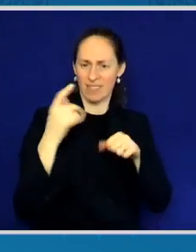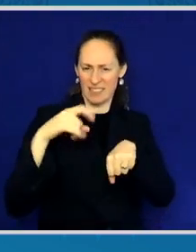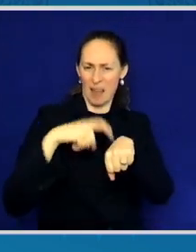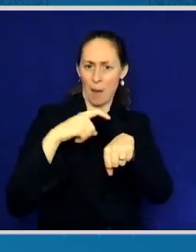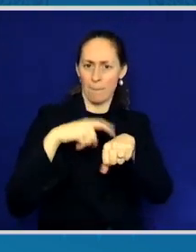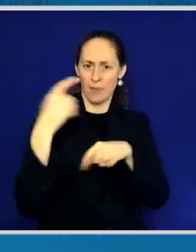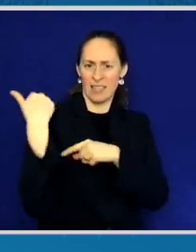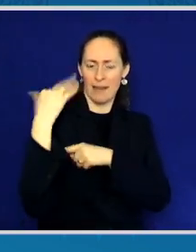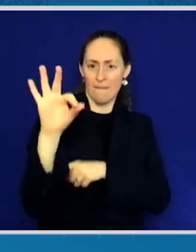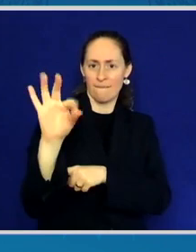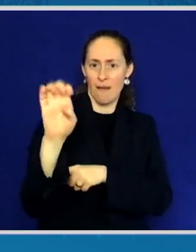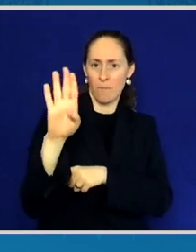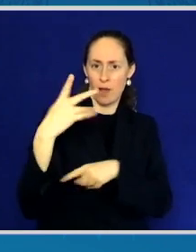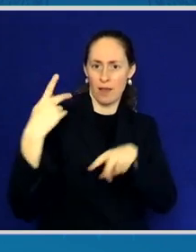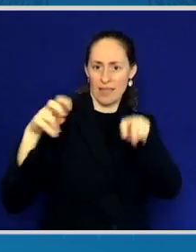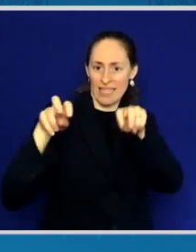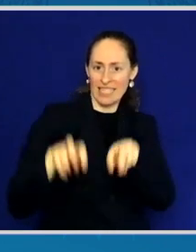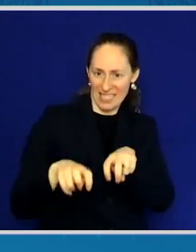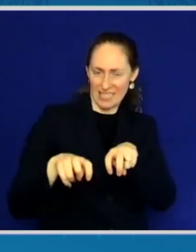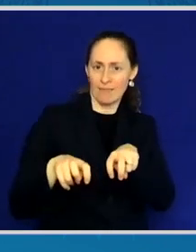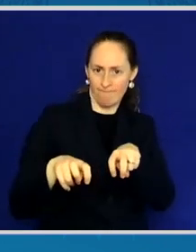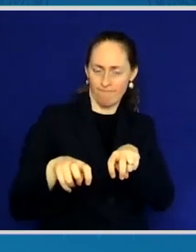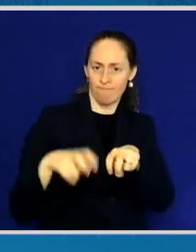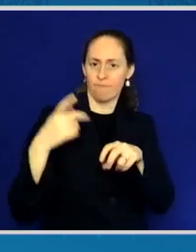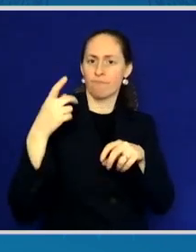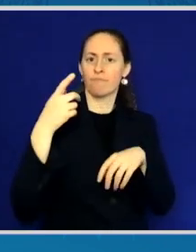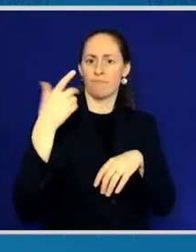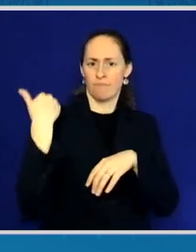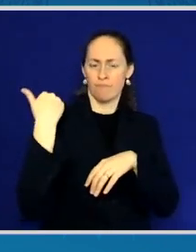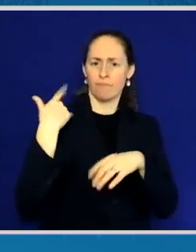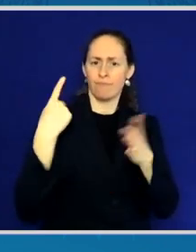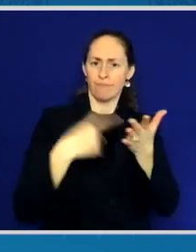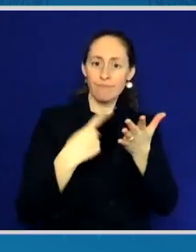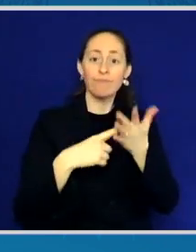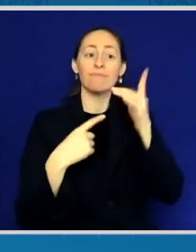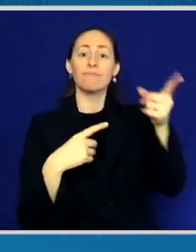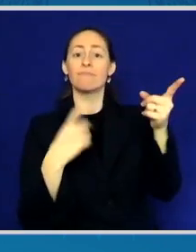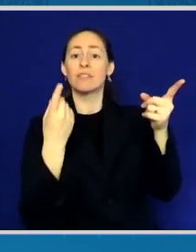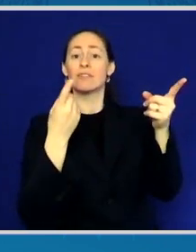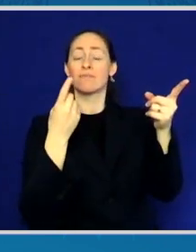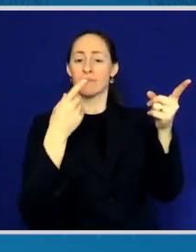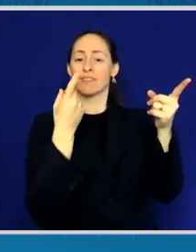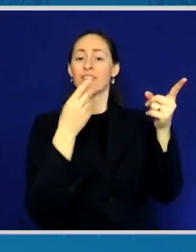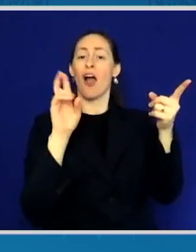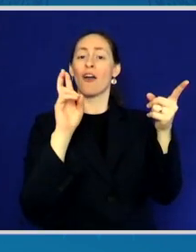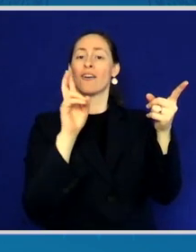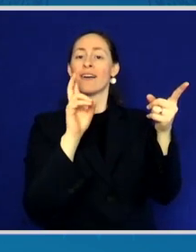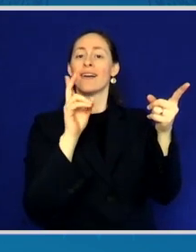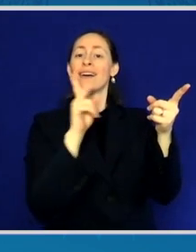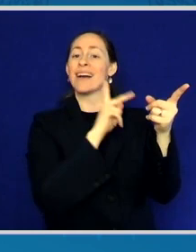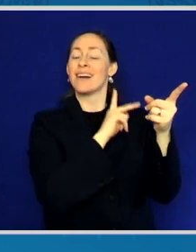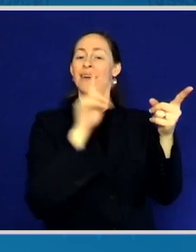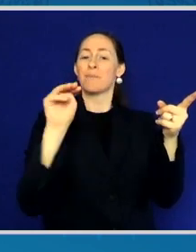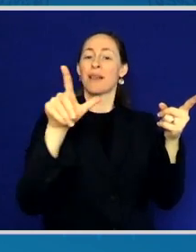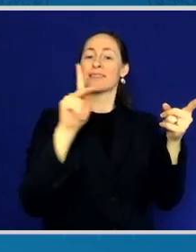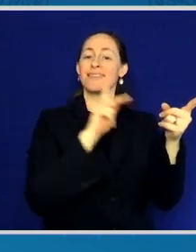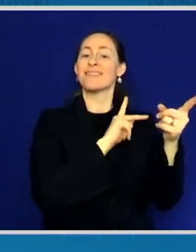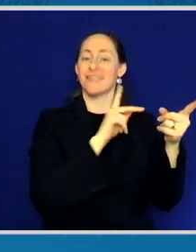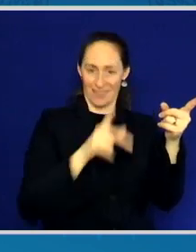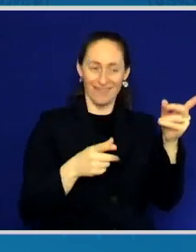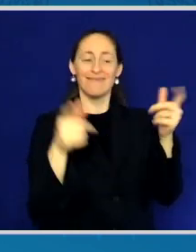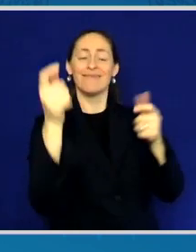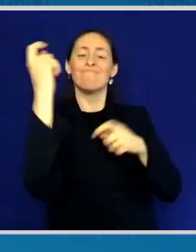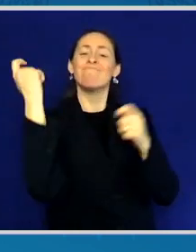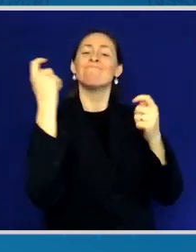we were talking about our Dr. King celebrations that she had been to in California and I had been to in Ohio. And we were talking about